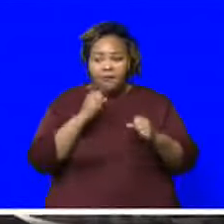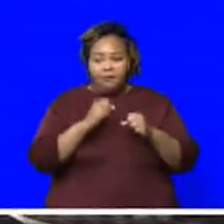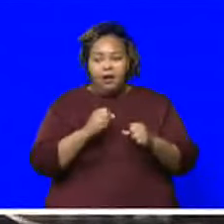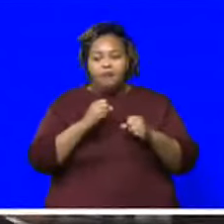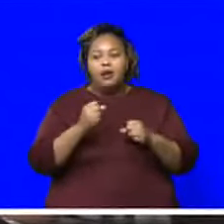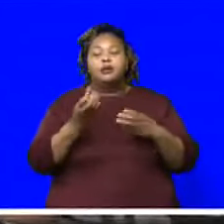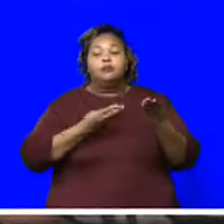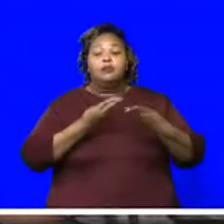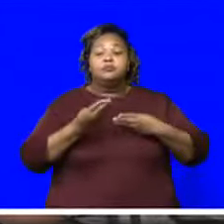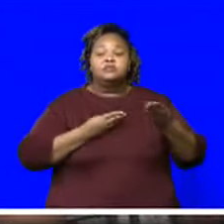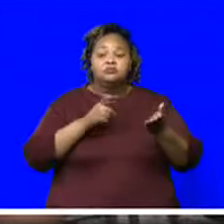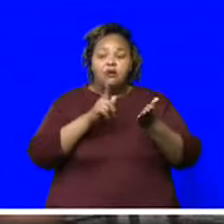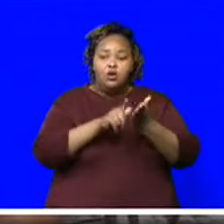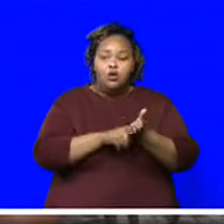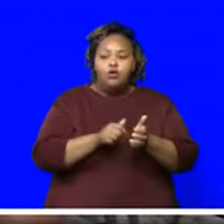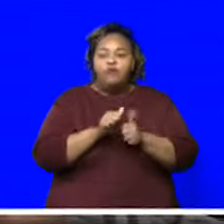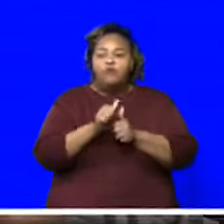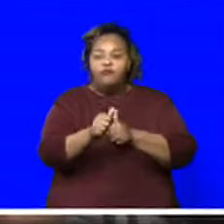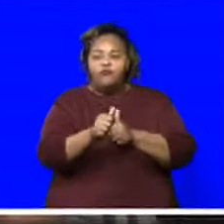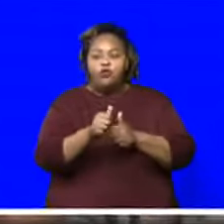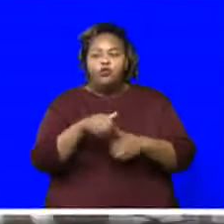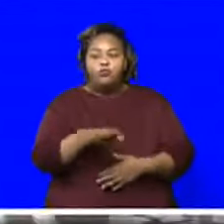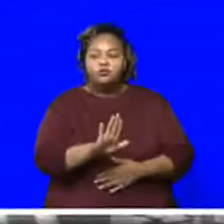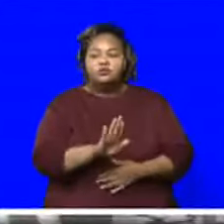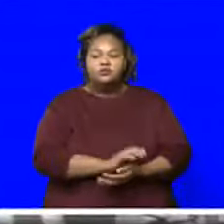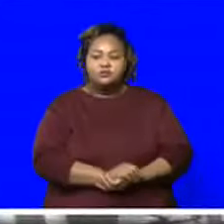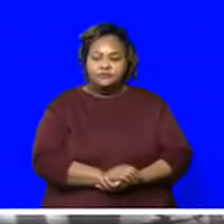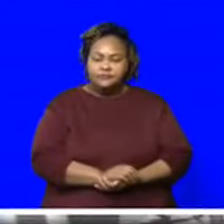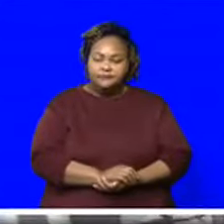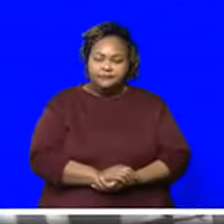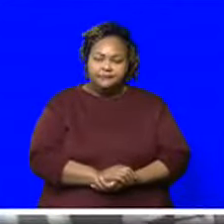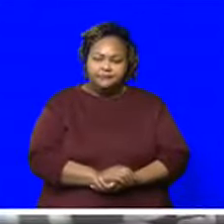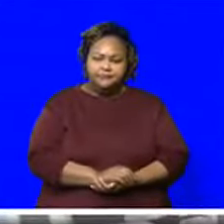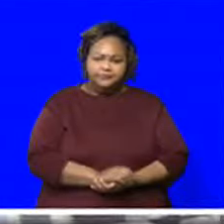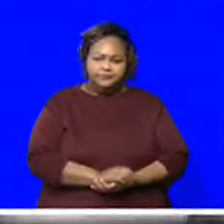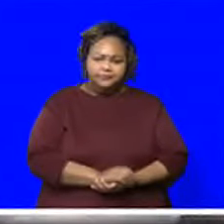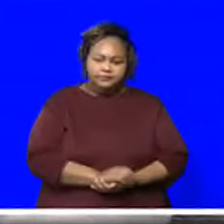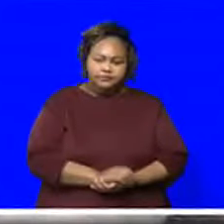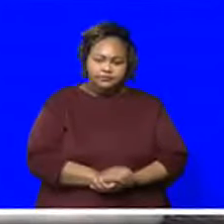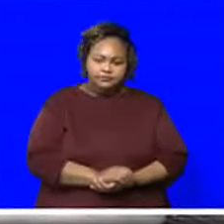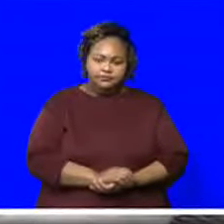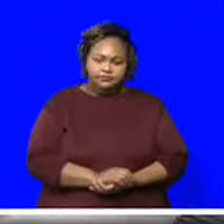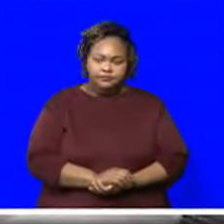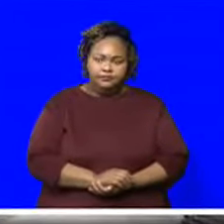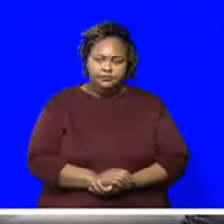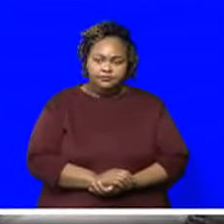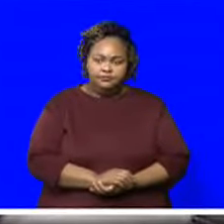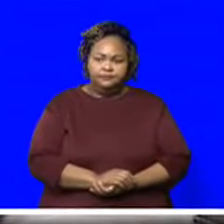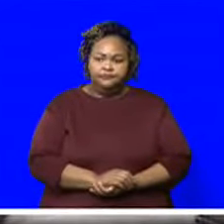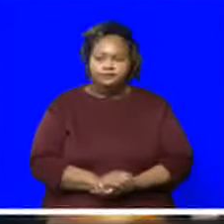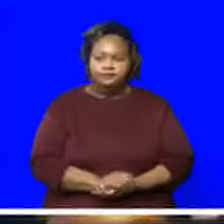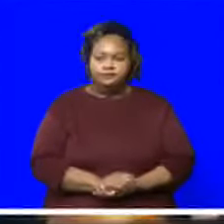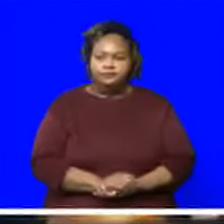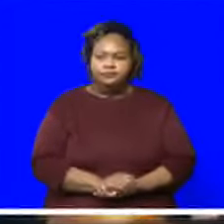stipulated laws. For Eswatini TV News, Nelson Dlangamandla with Mbongwa Dube and Nomfundo Makakula,